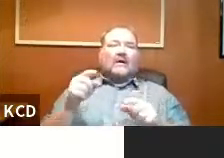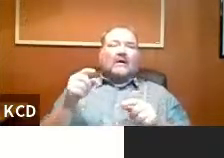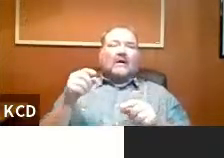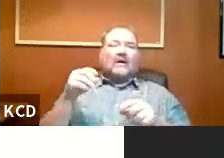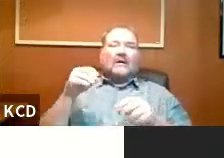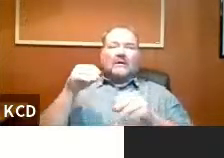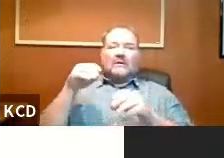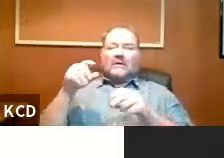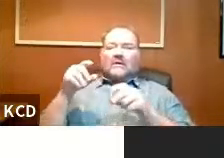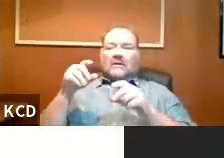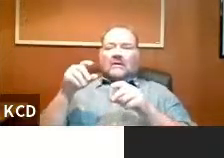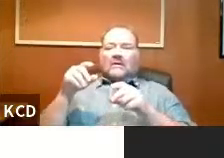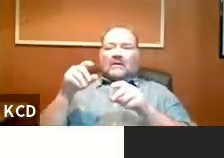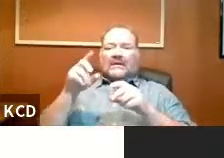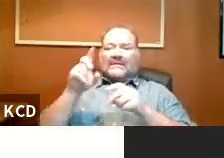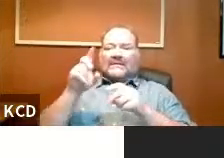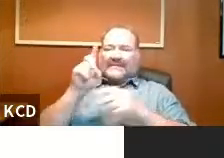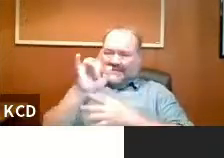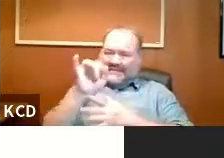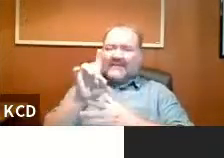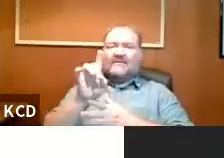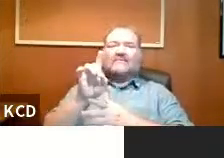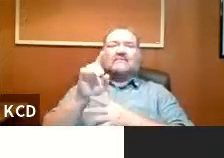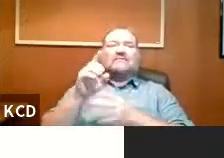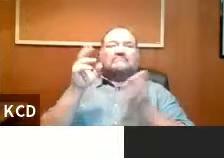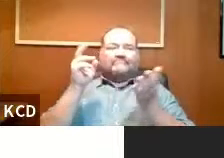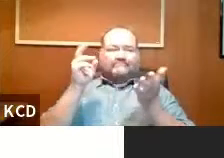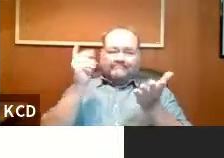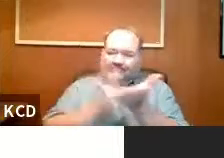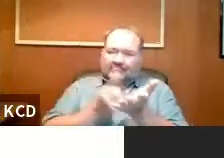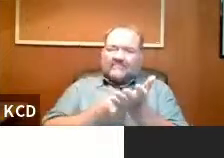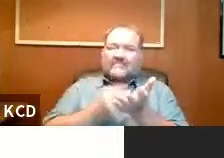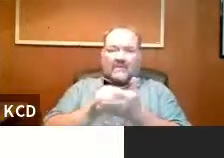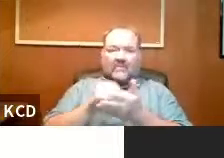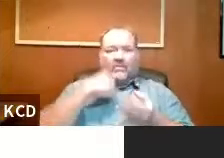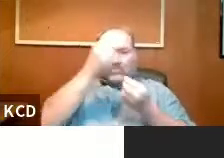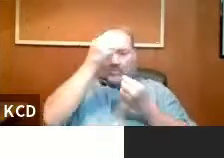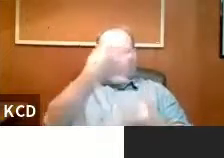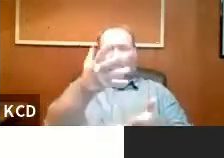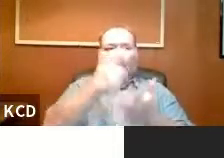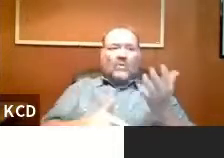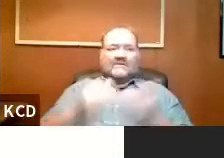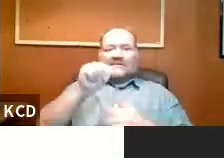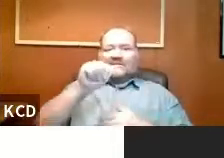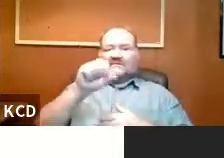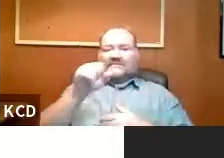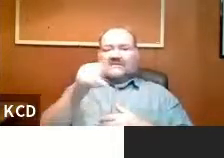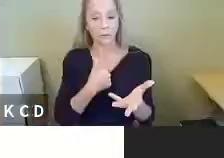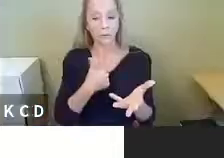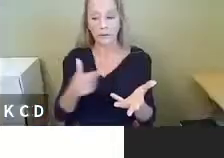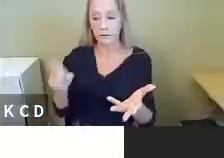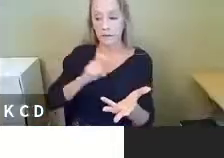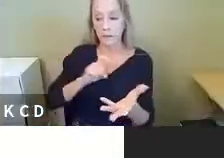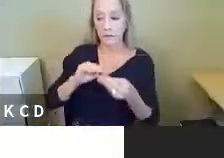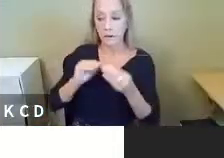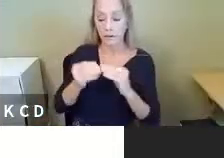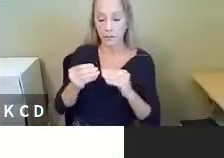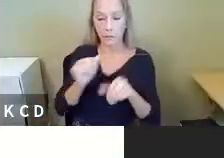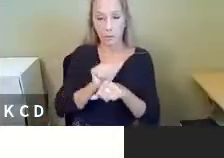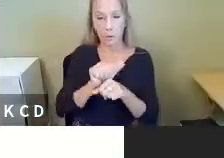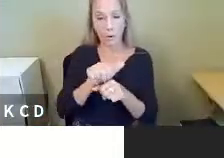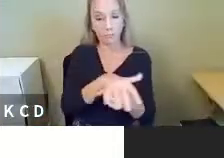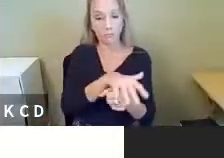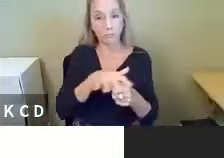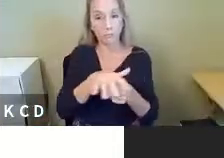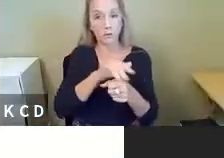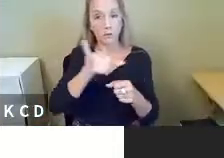here, did confirm with them that definitely what we are reporting is what is assigned and what we're working in our jurisdiction. and that's the